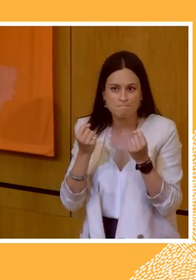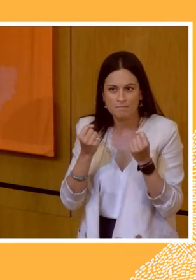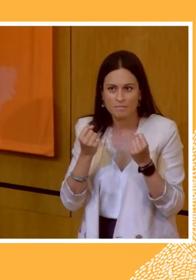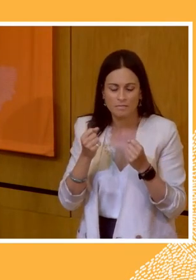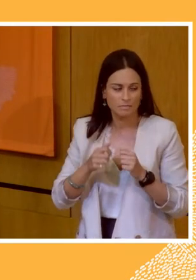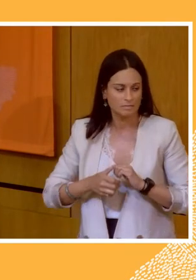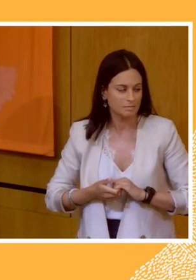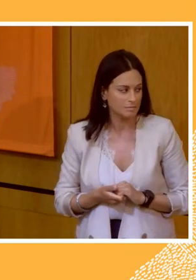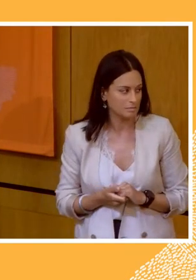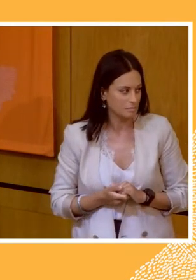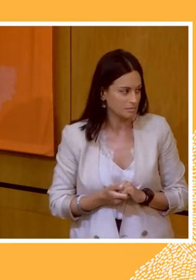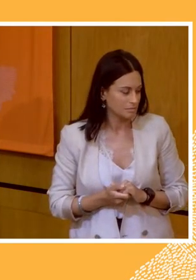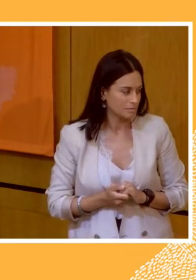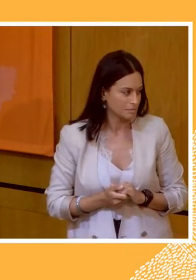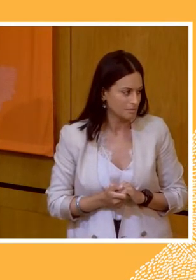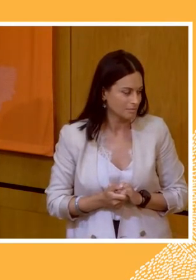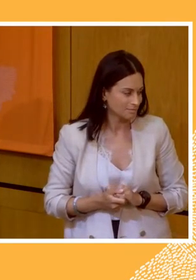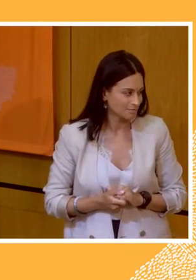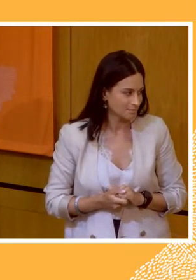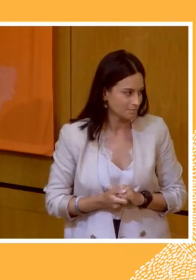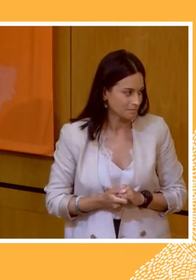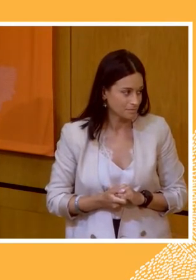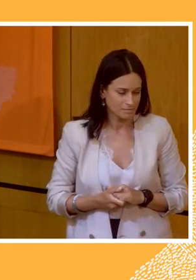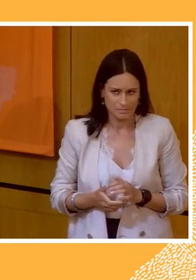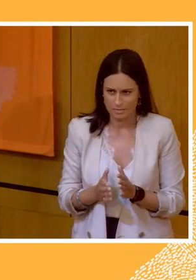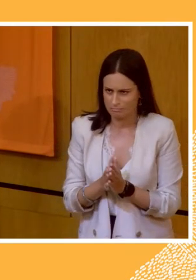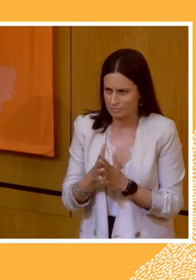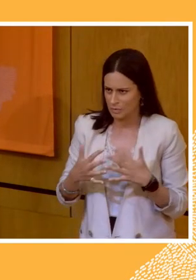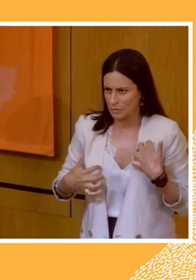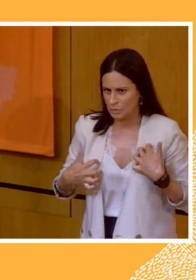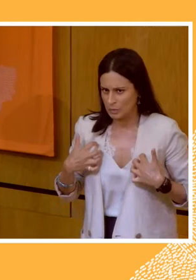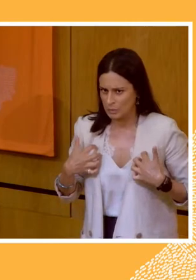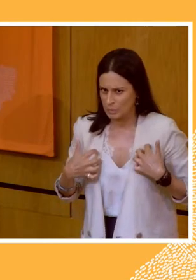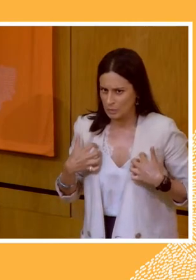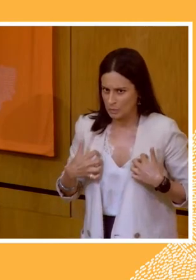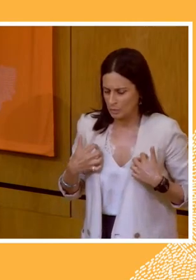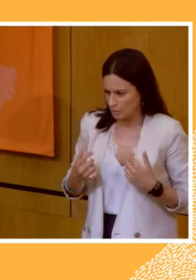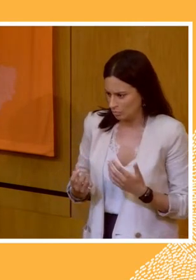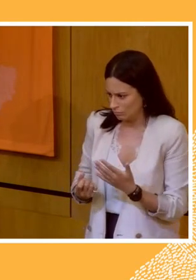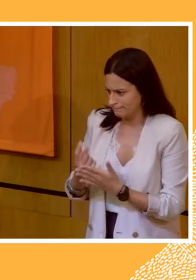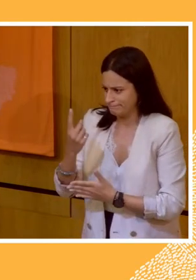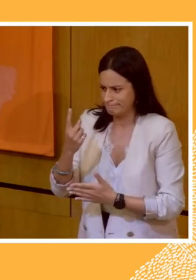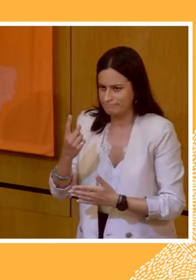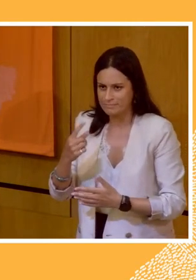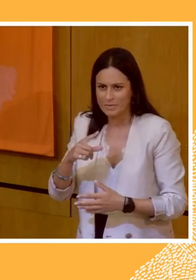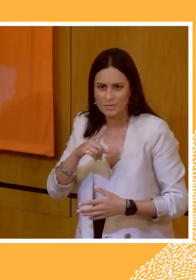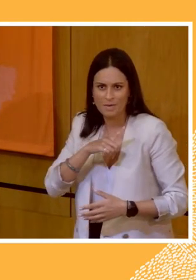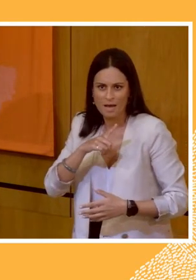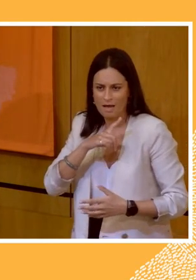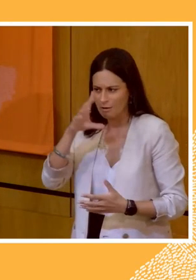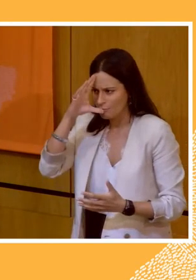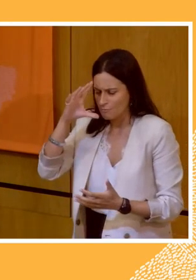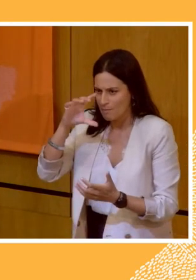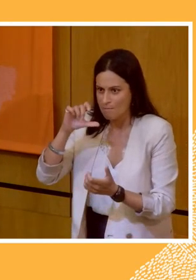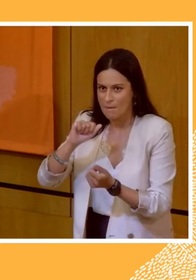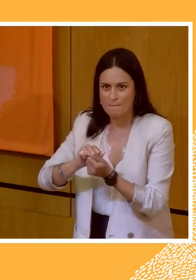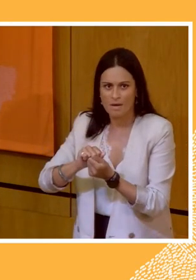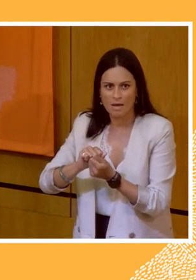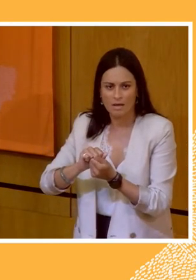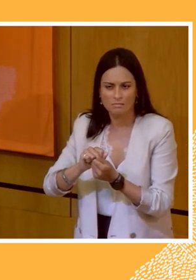It was a quite interesting moment because I remember even